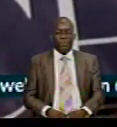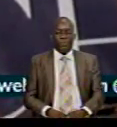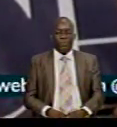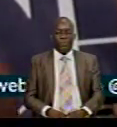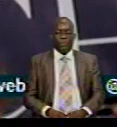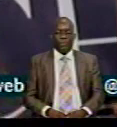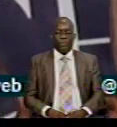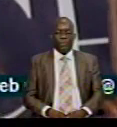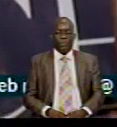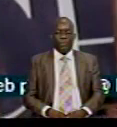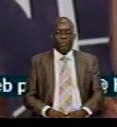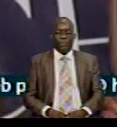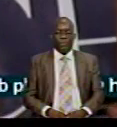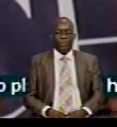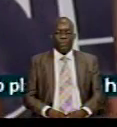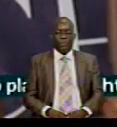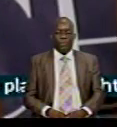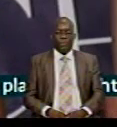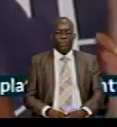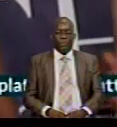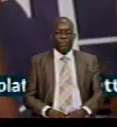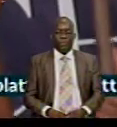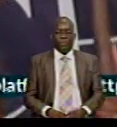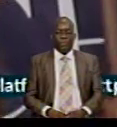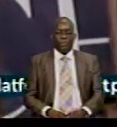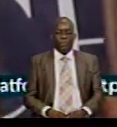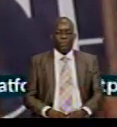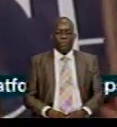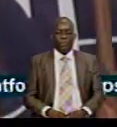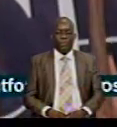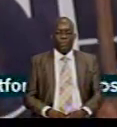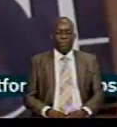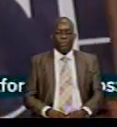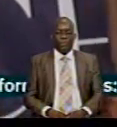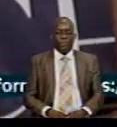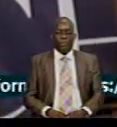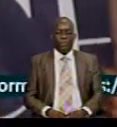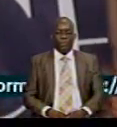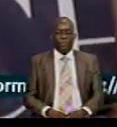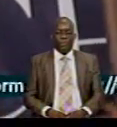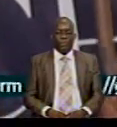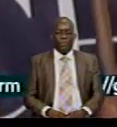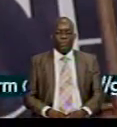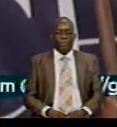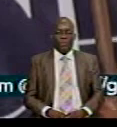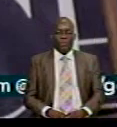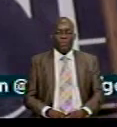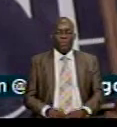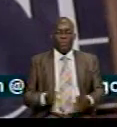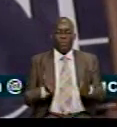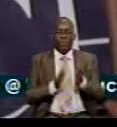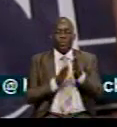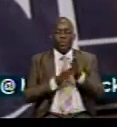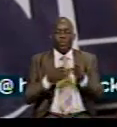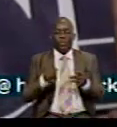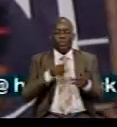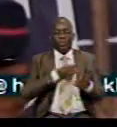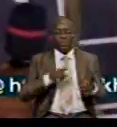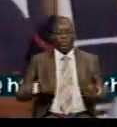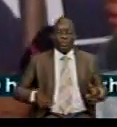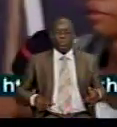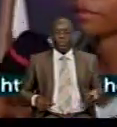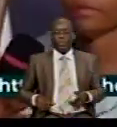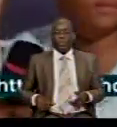grâce à Dieu, grand merci à Dieu. Mm-hmm. Please, continue to check up yourself. Praise the Lord. Praise the Lord. Continue to check